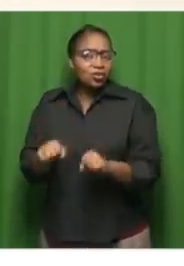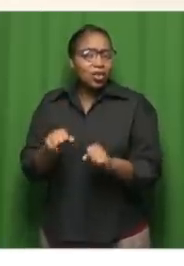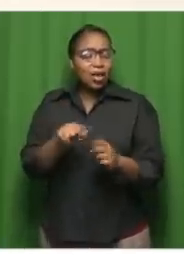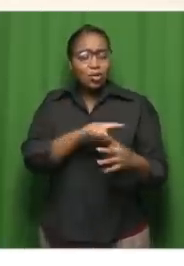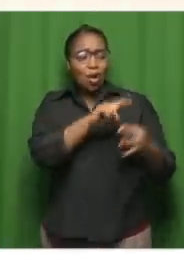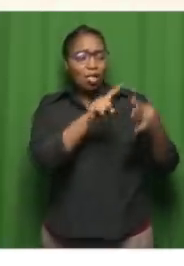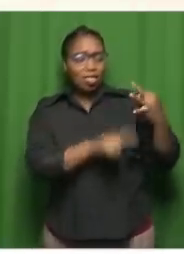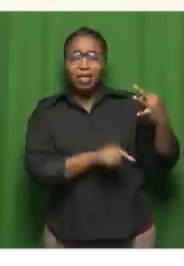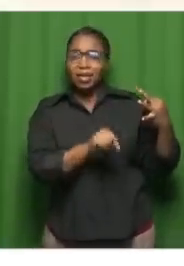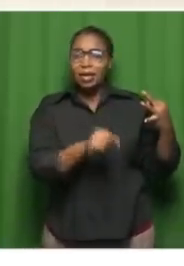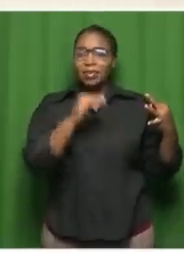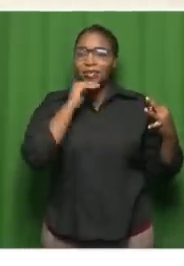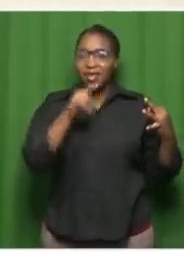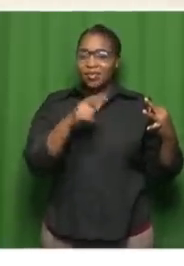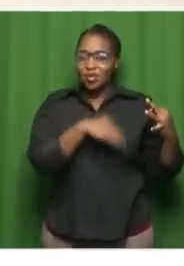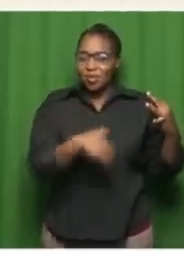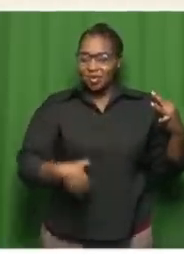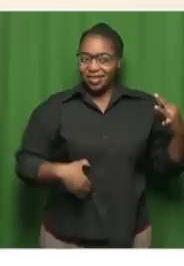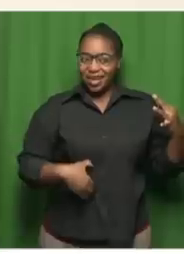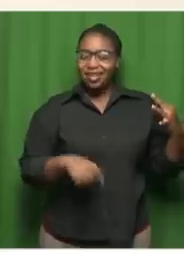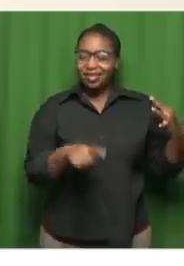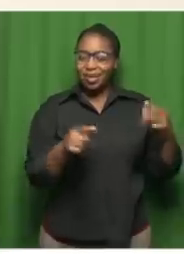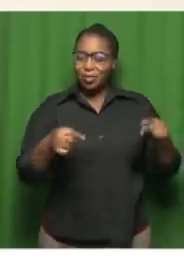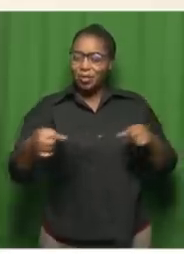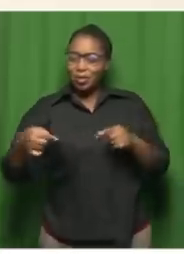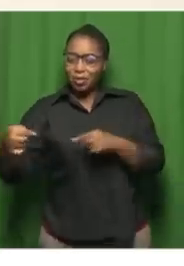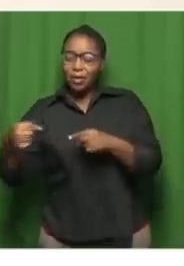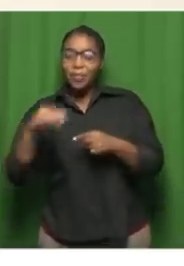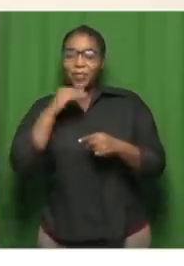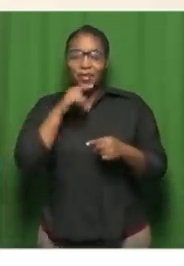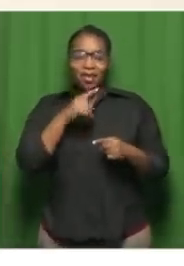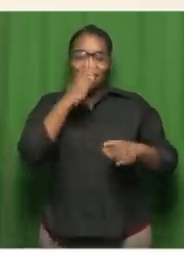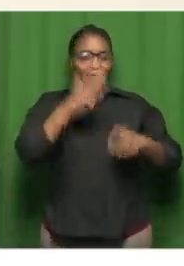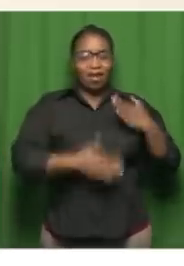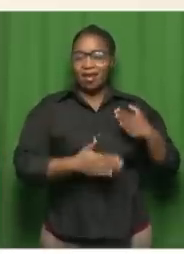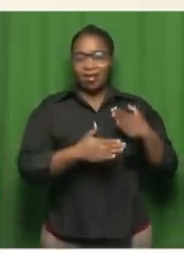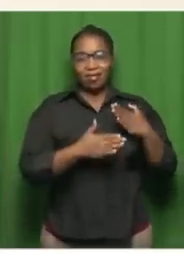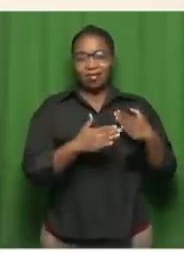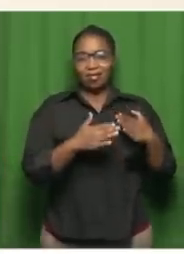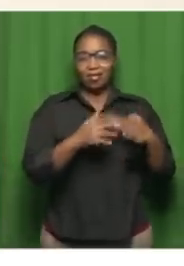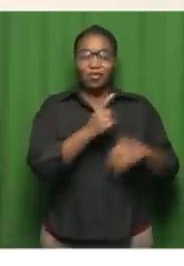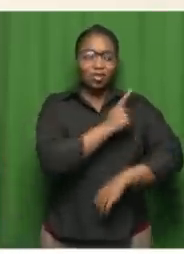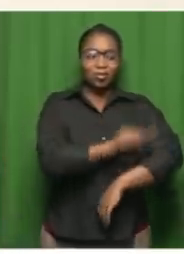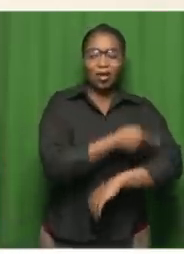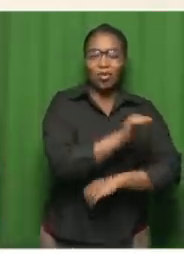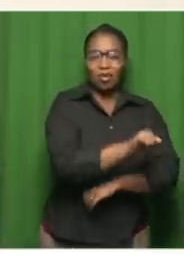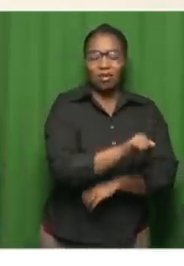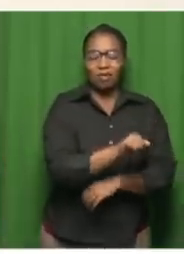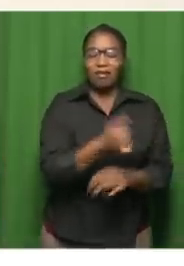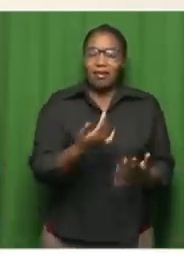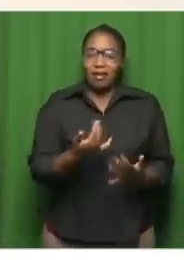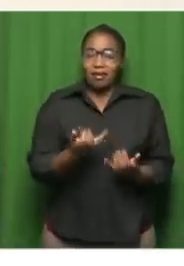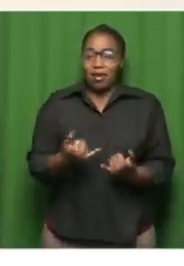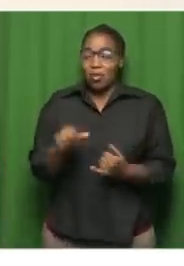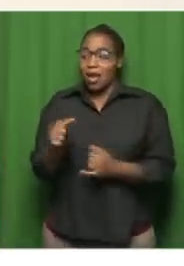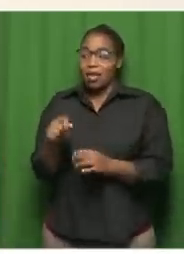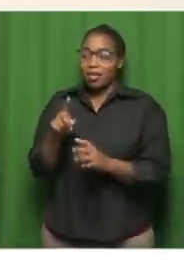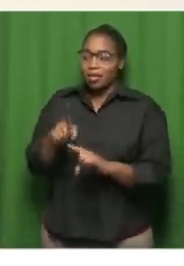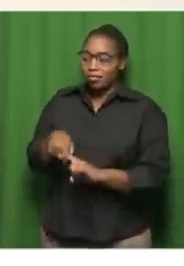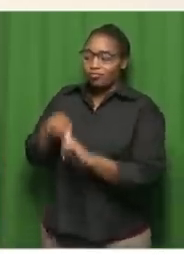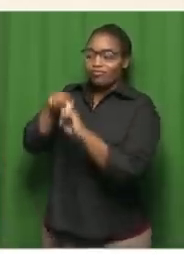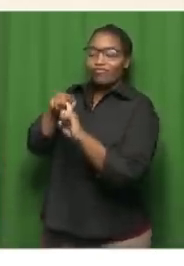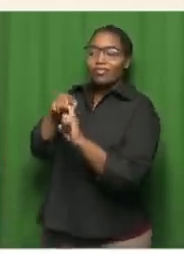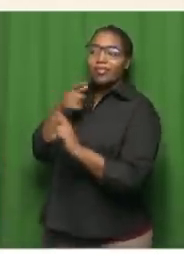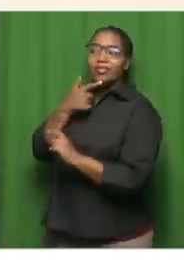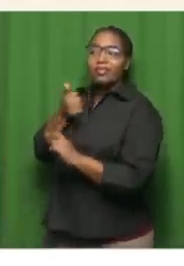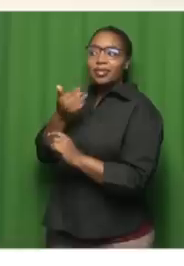him, or at least in terms of the step aside the rule of the African National Congress, you will immediately become suspended. And